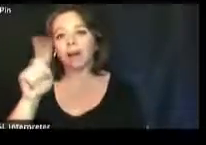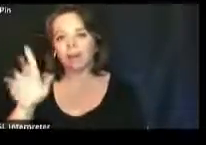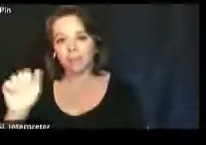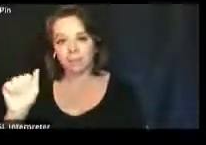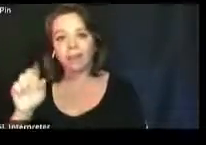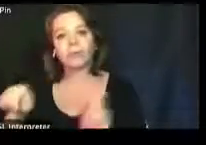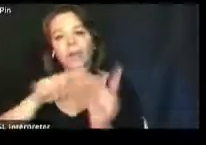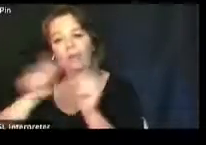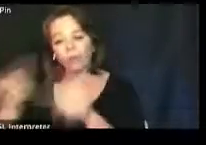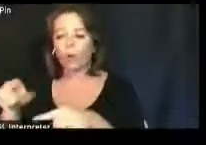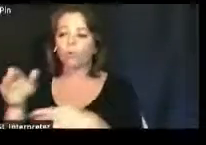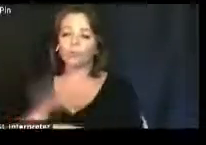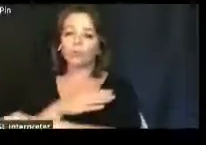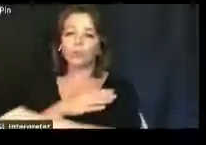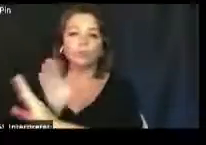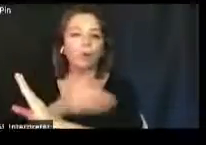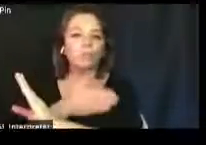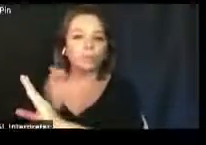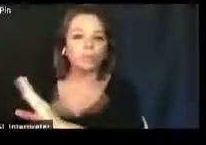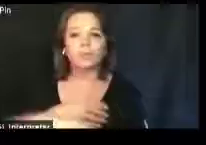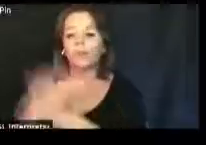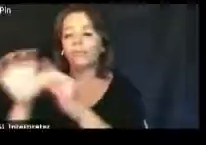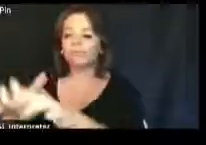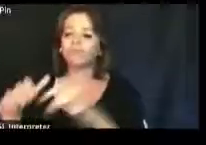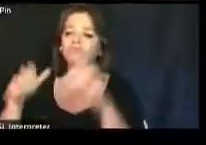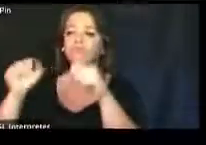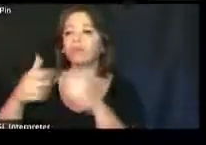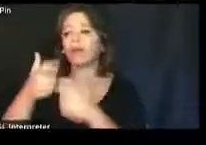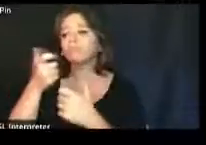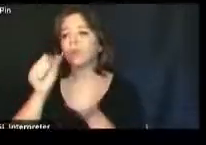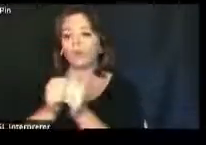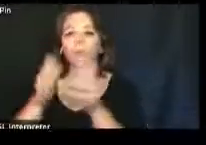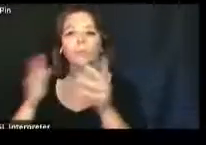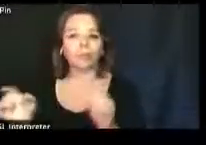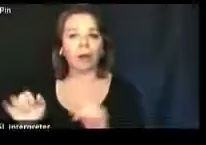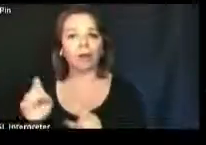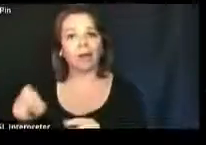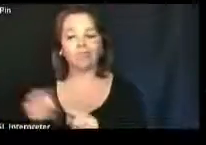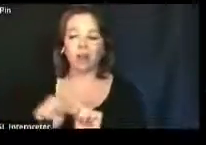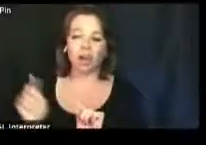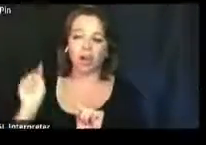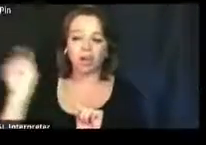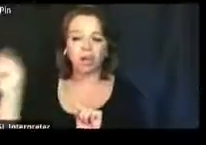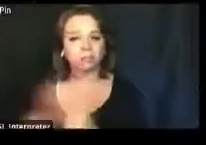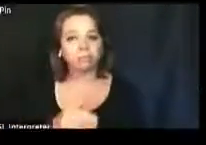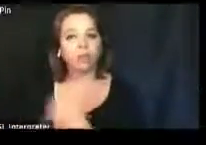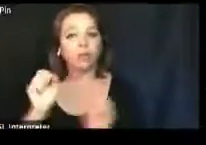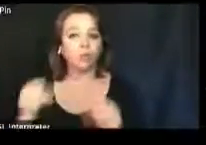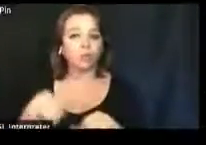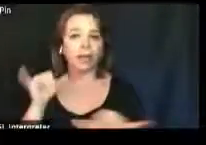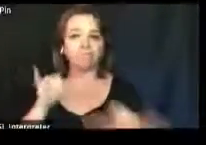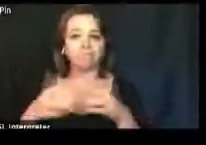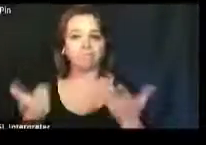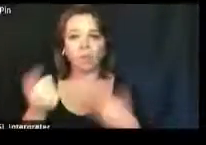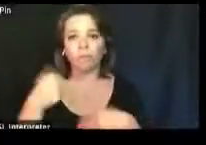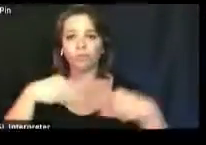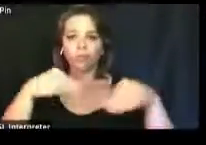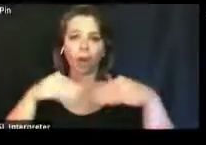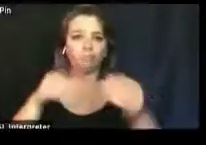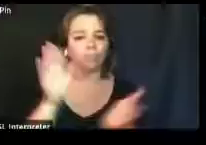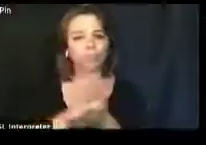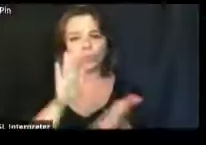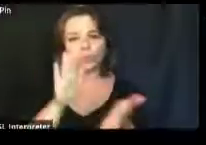really stay in the San Fernando Valley to shop, to eat out, for our entertainment, for our schooling, for just